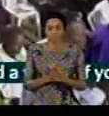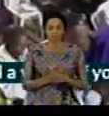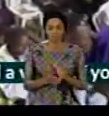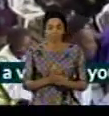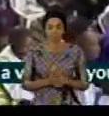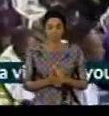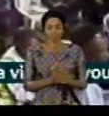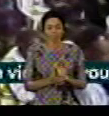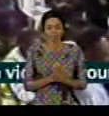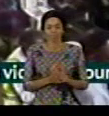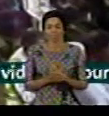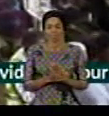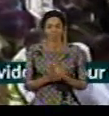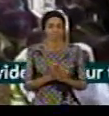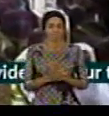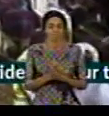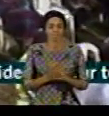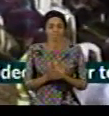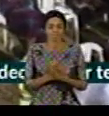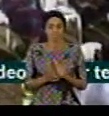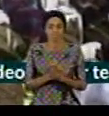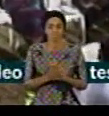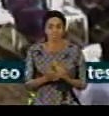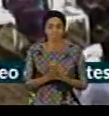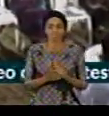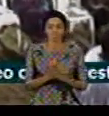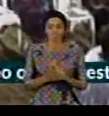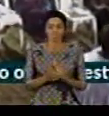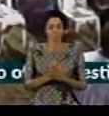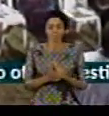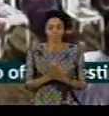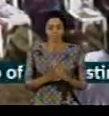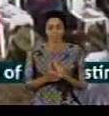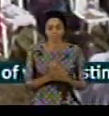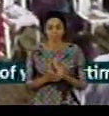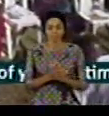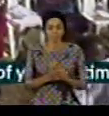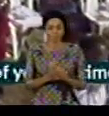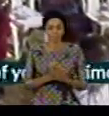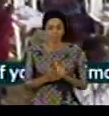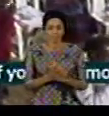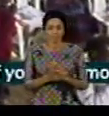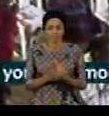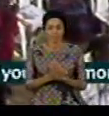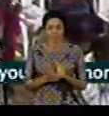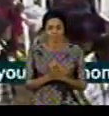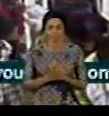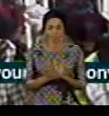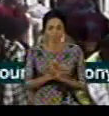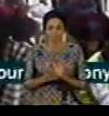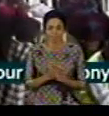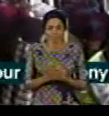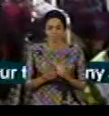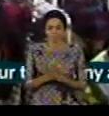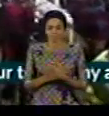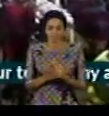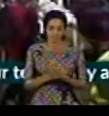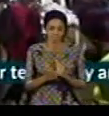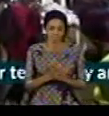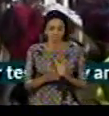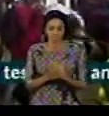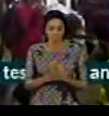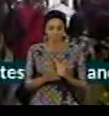let your clap him the head over there in Kano the head over there in other nations